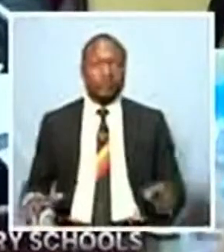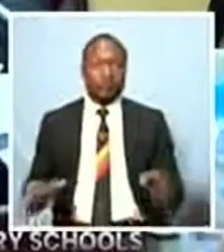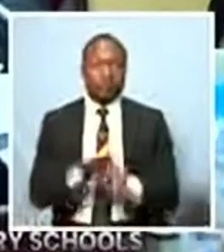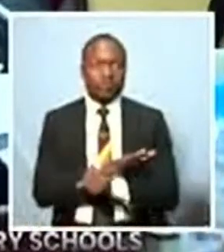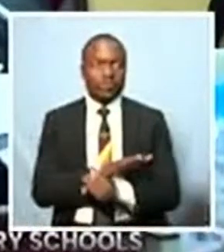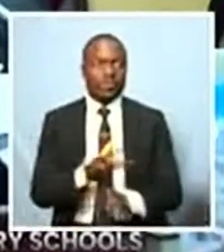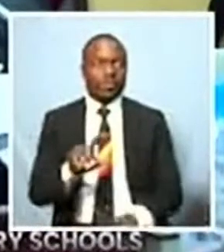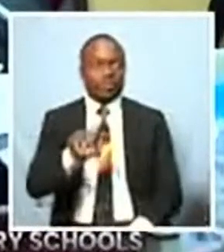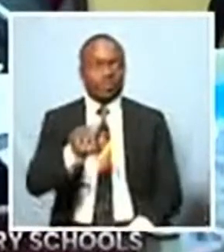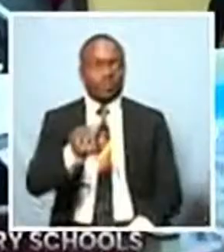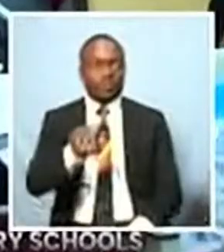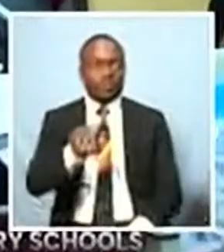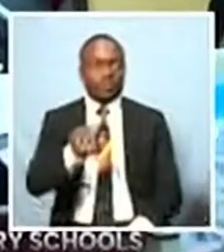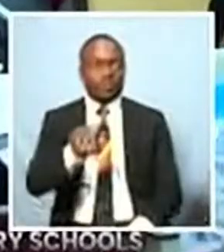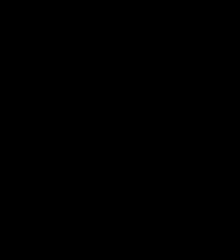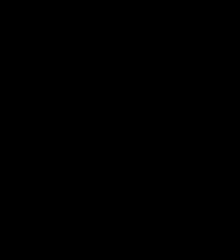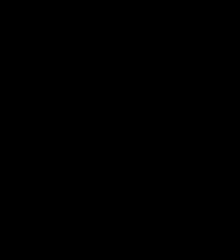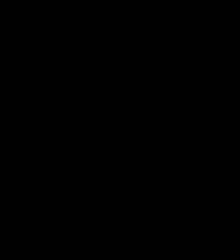question.